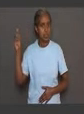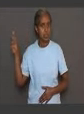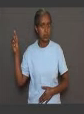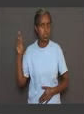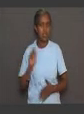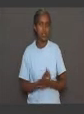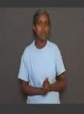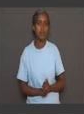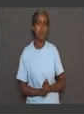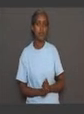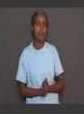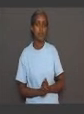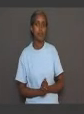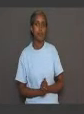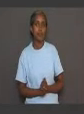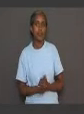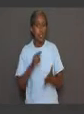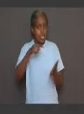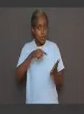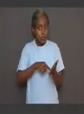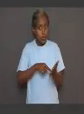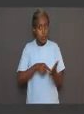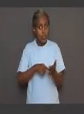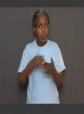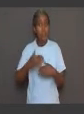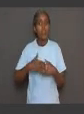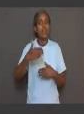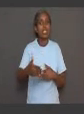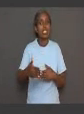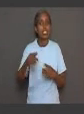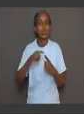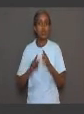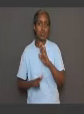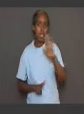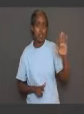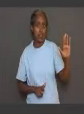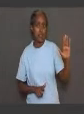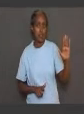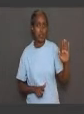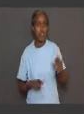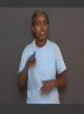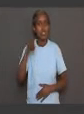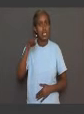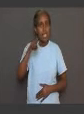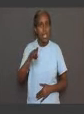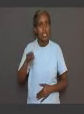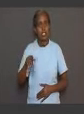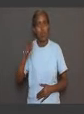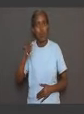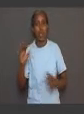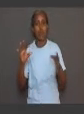one. The point furthest to the left is at the